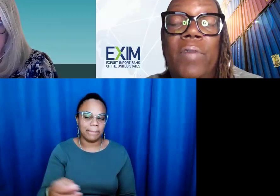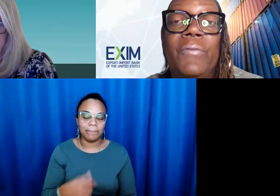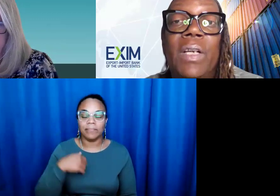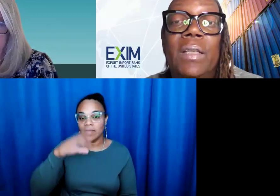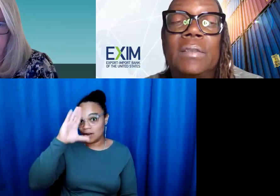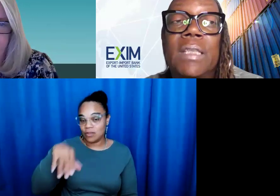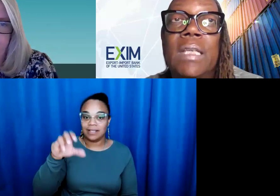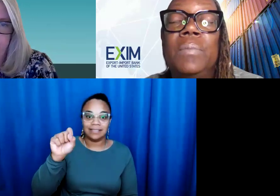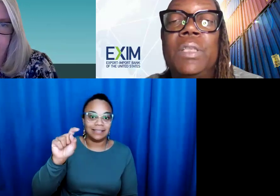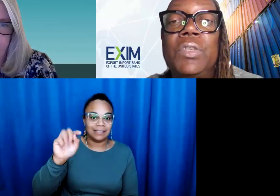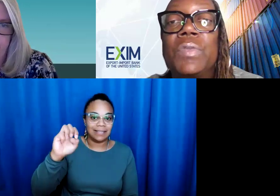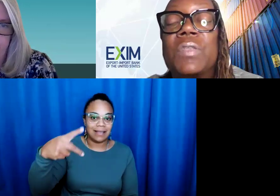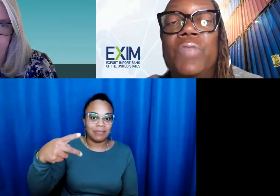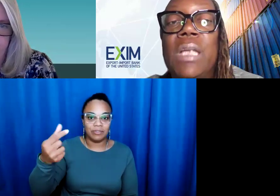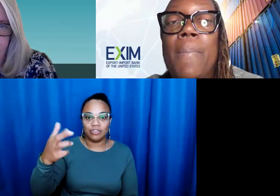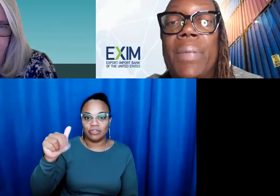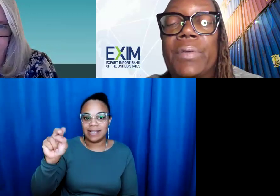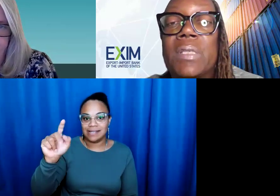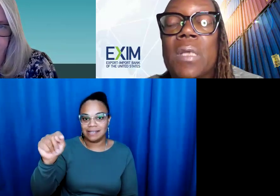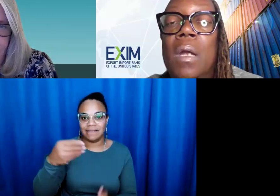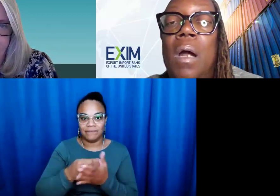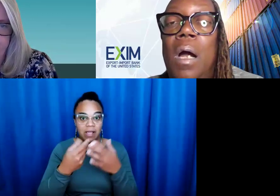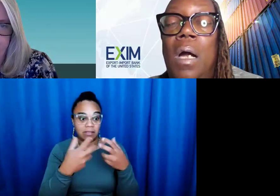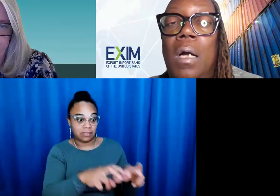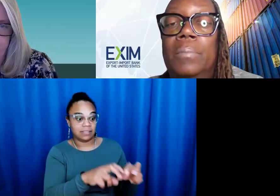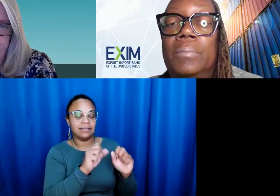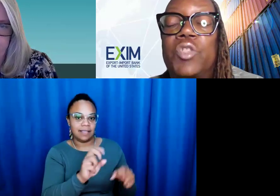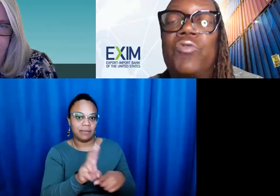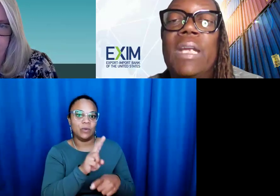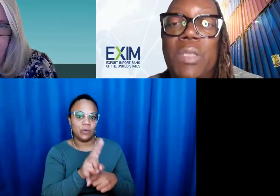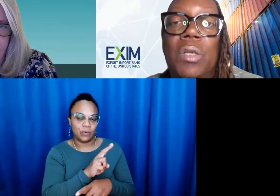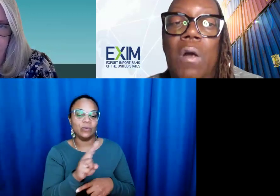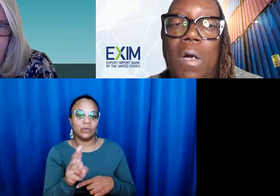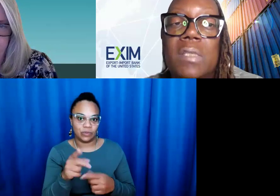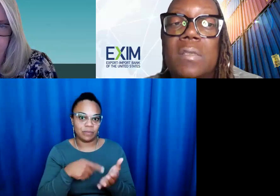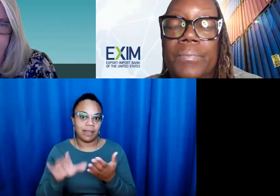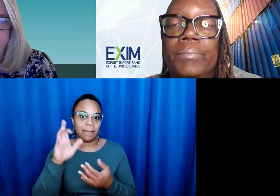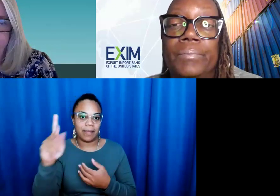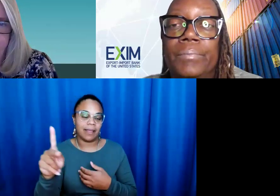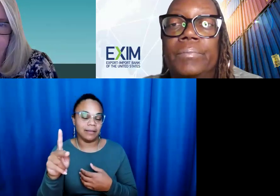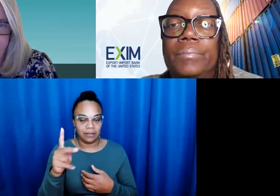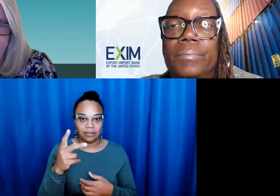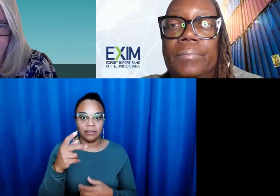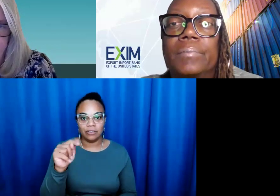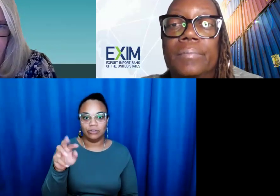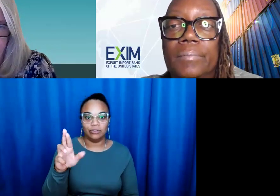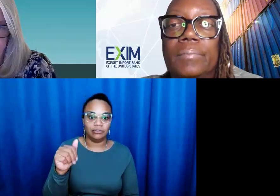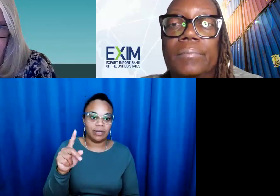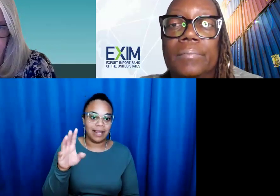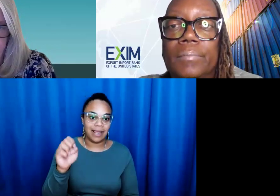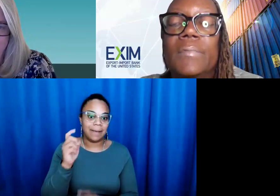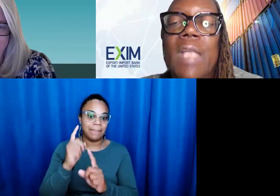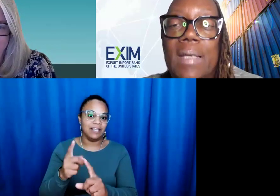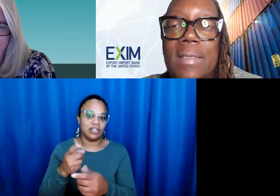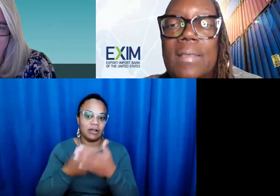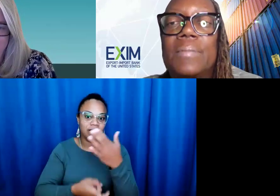STEP grant funds can be used to reimburse trade mission cost. Oh, well, there you